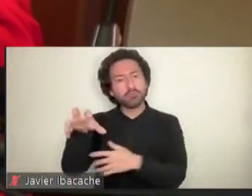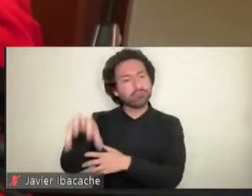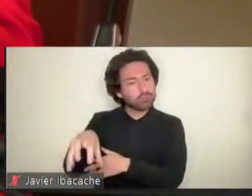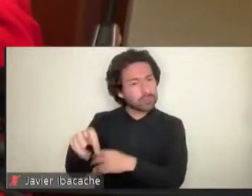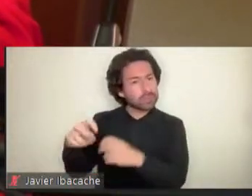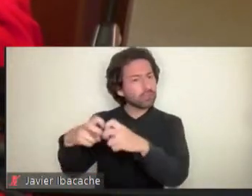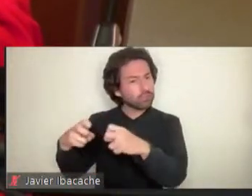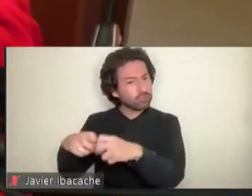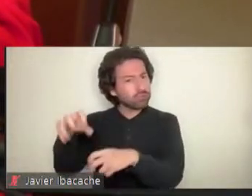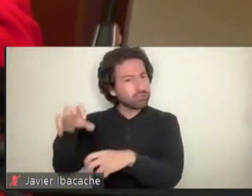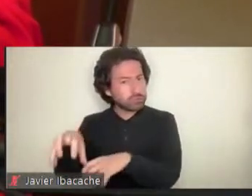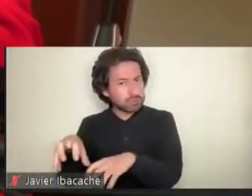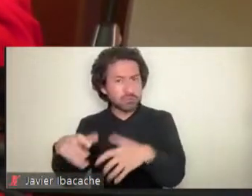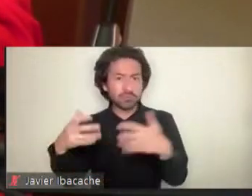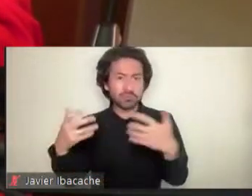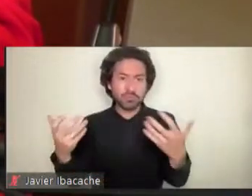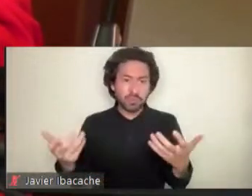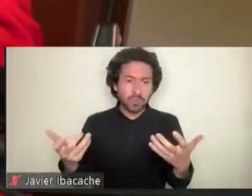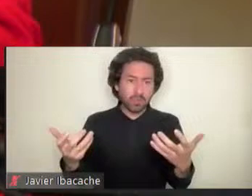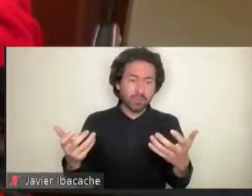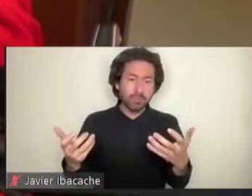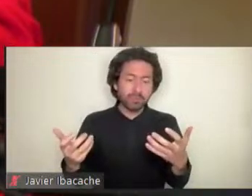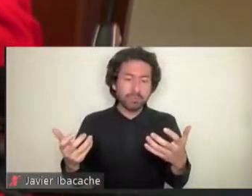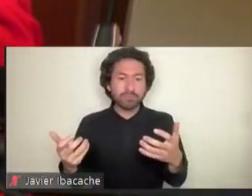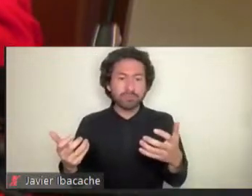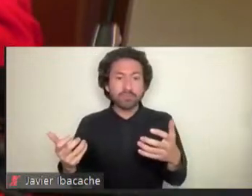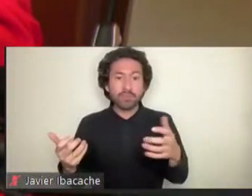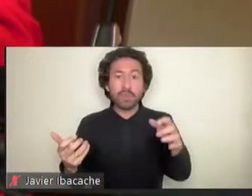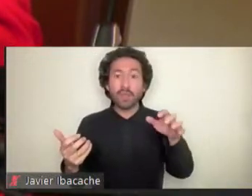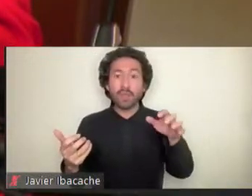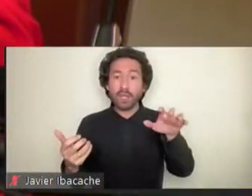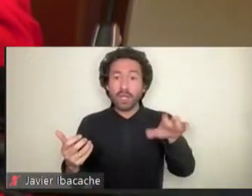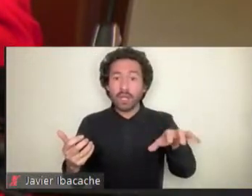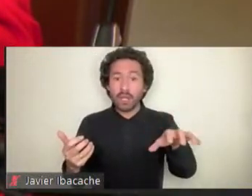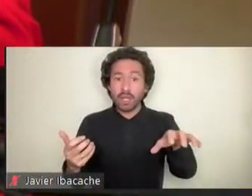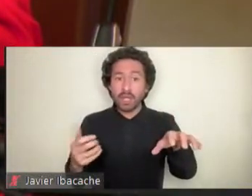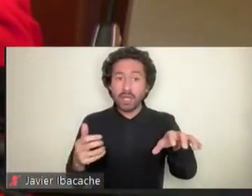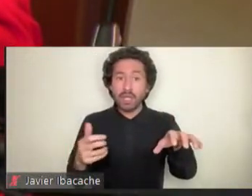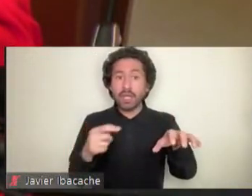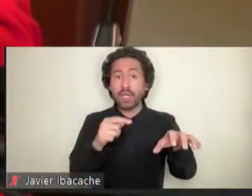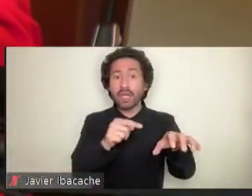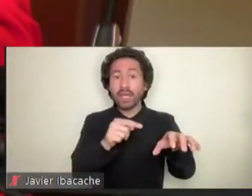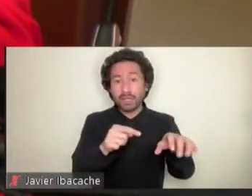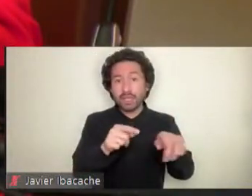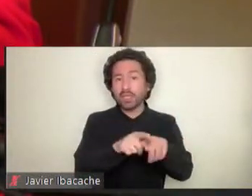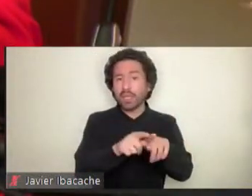life sciences center, and embarking, as I said before, on an ambitious digital